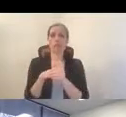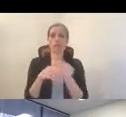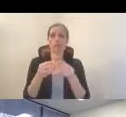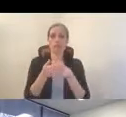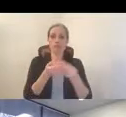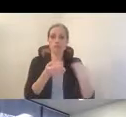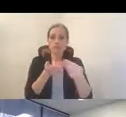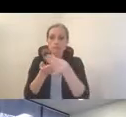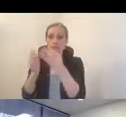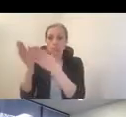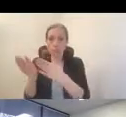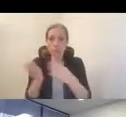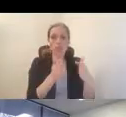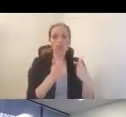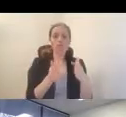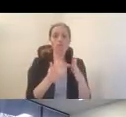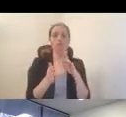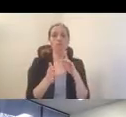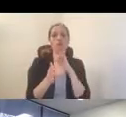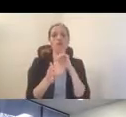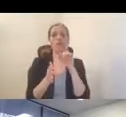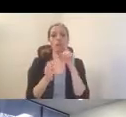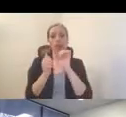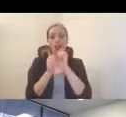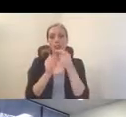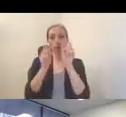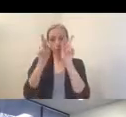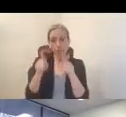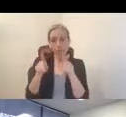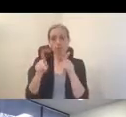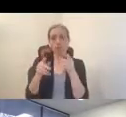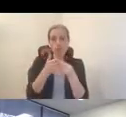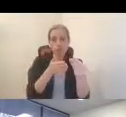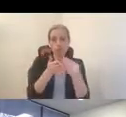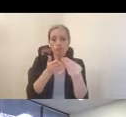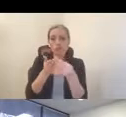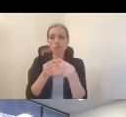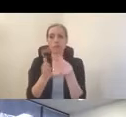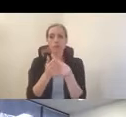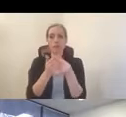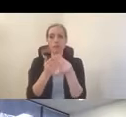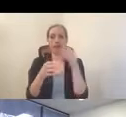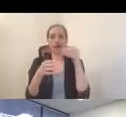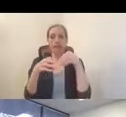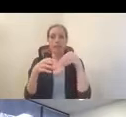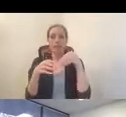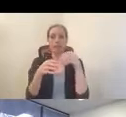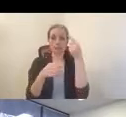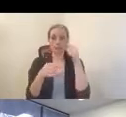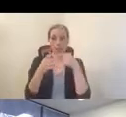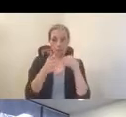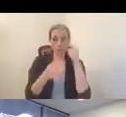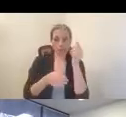plan is essentially how the person will spend the money identified in the budget to pay for services and supports